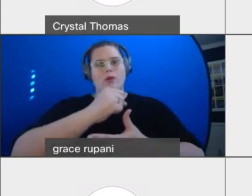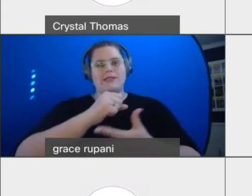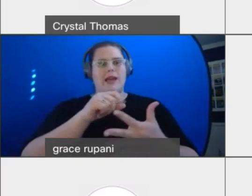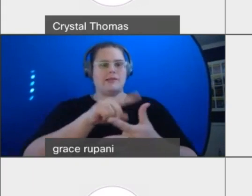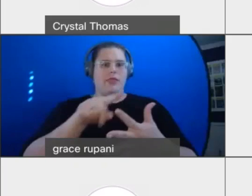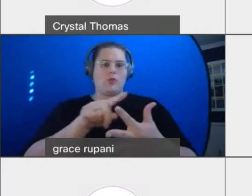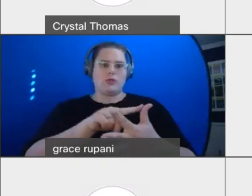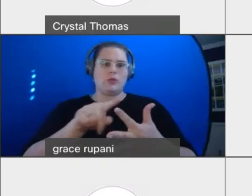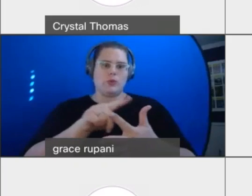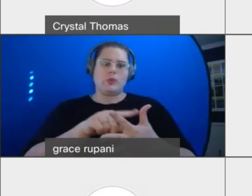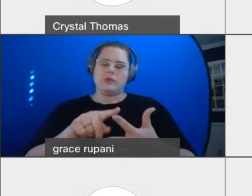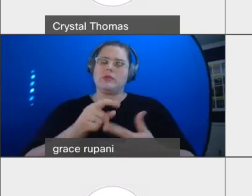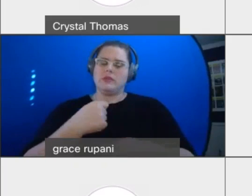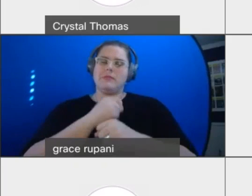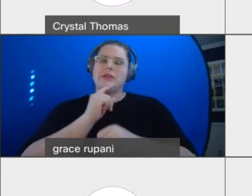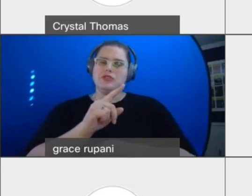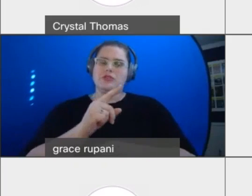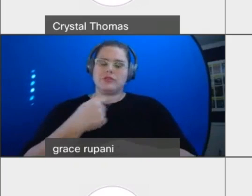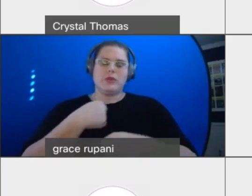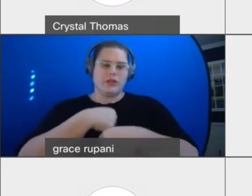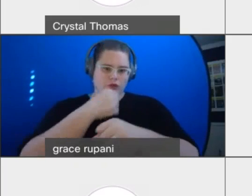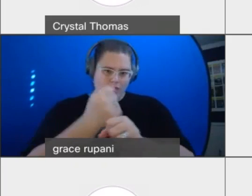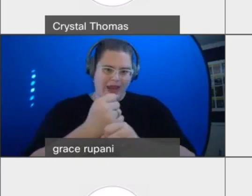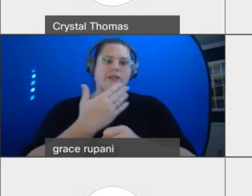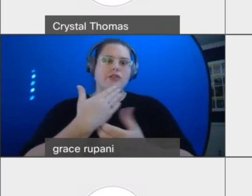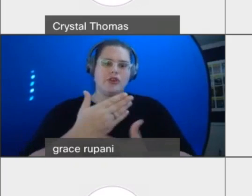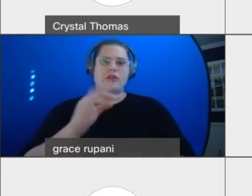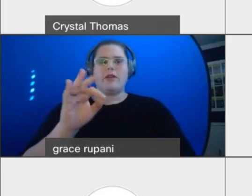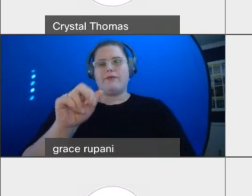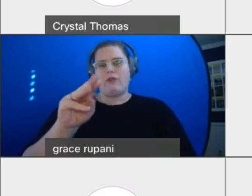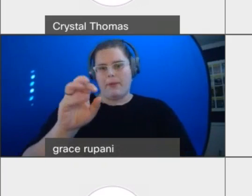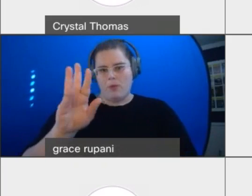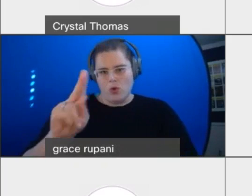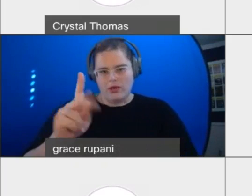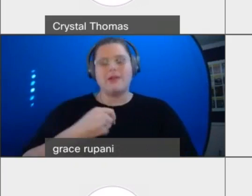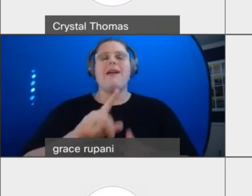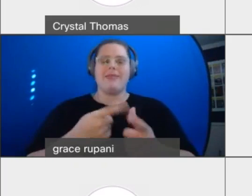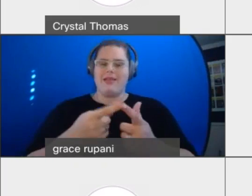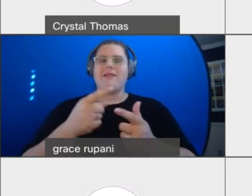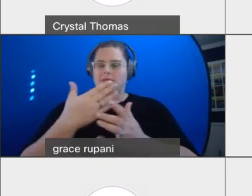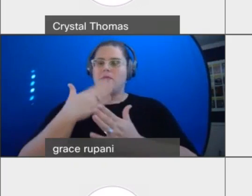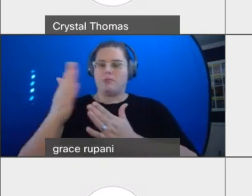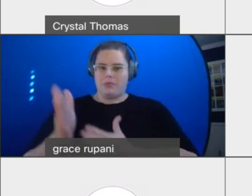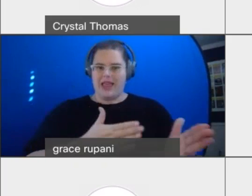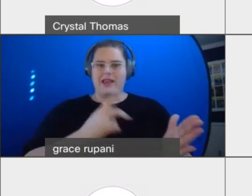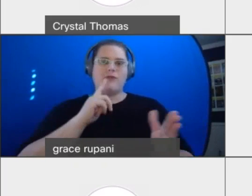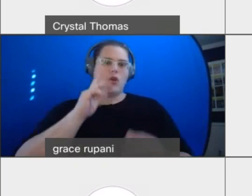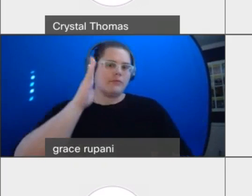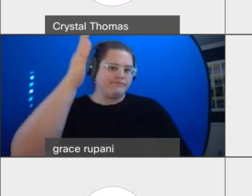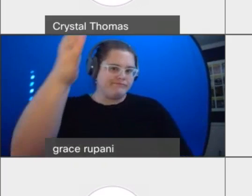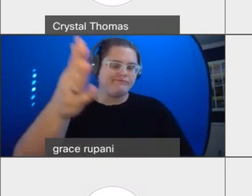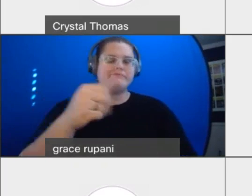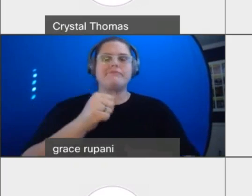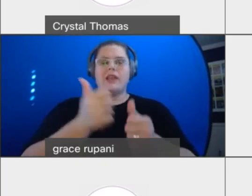of creating a framework so that we can build a plan so that everybody at some point will get